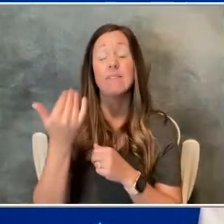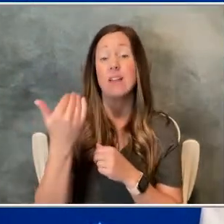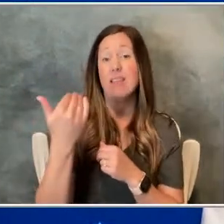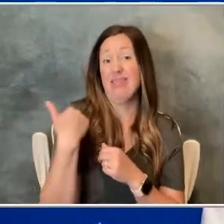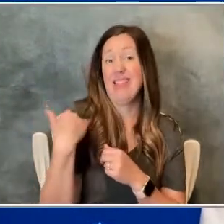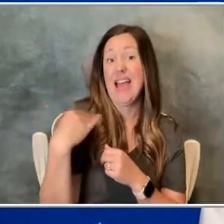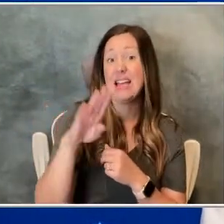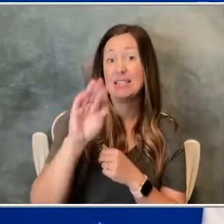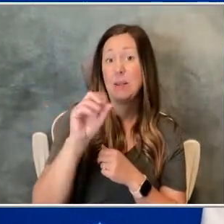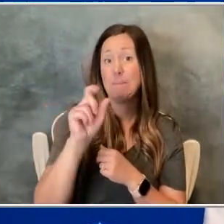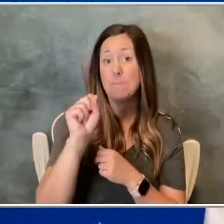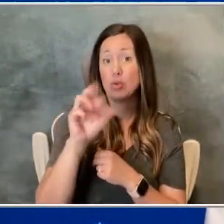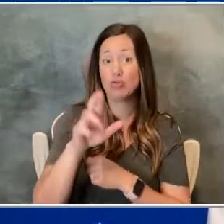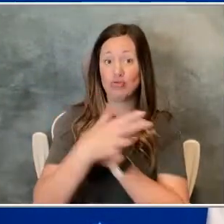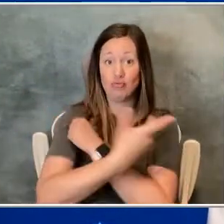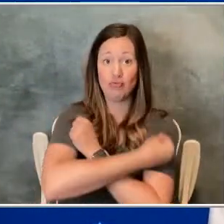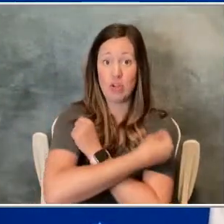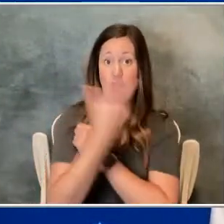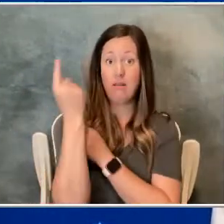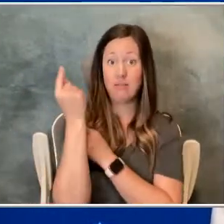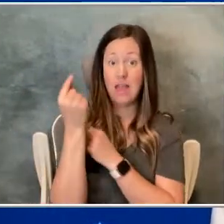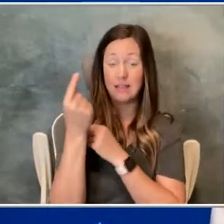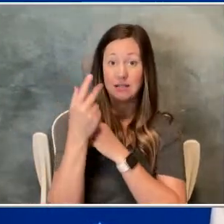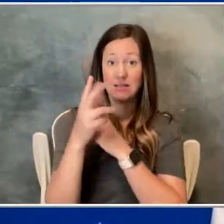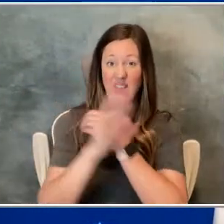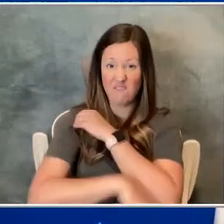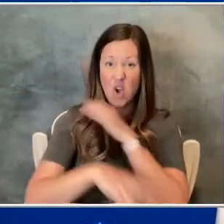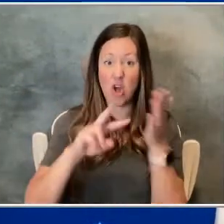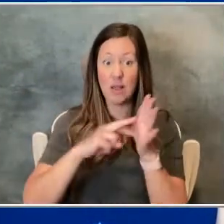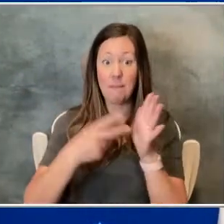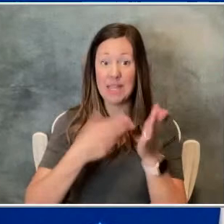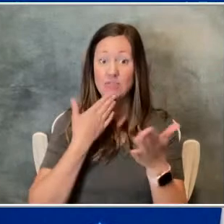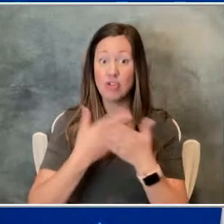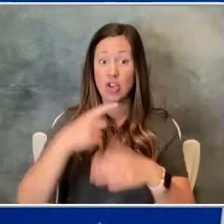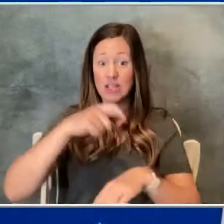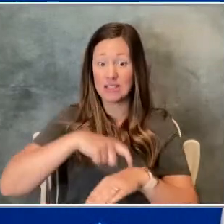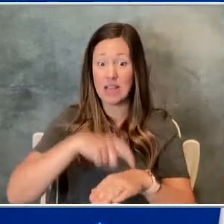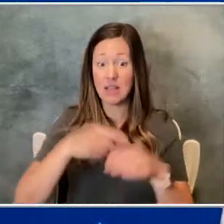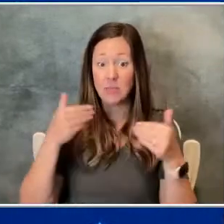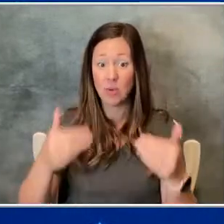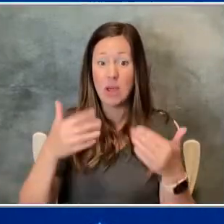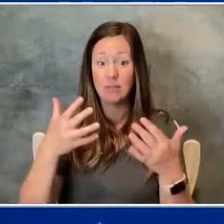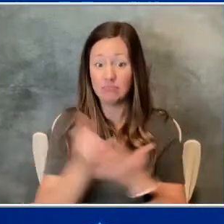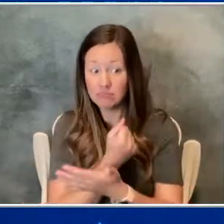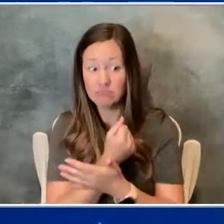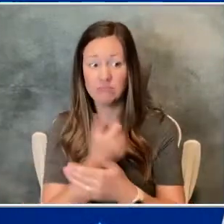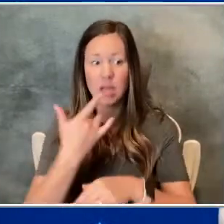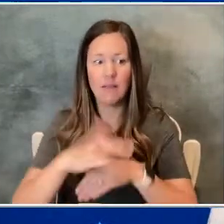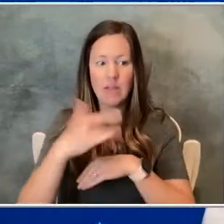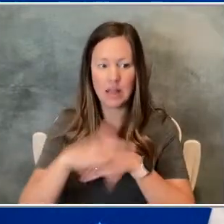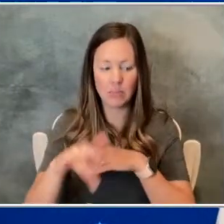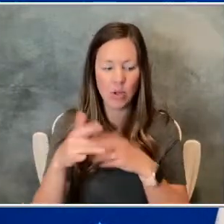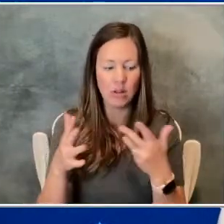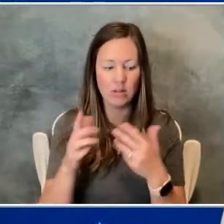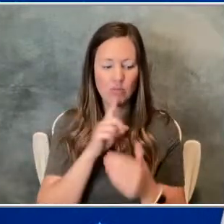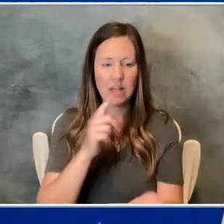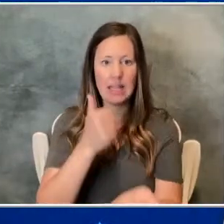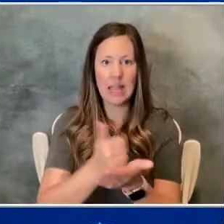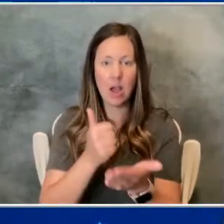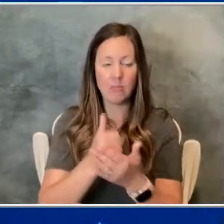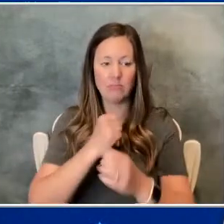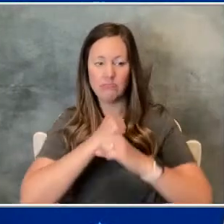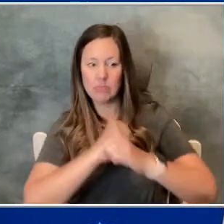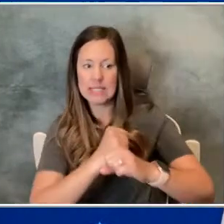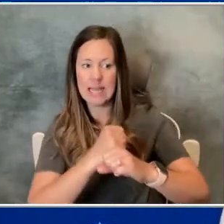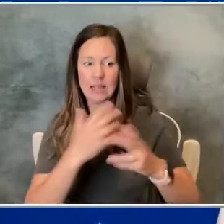last fall, then it would be a good time to get it when it is available to help protect you through